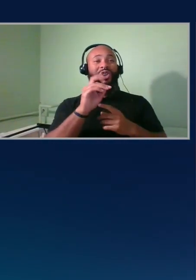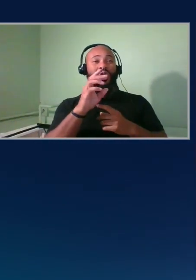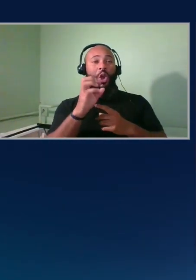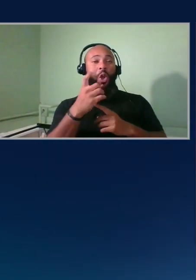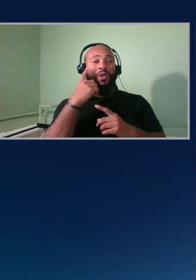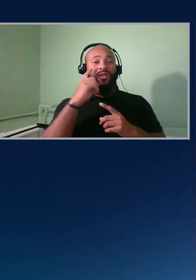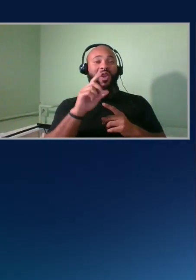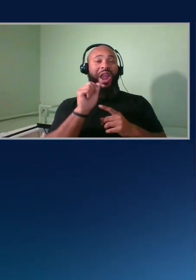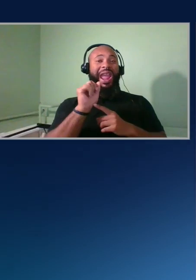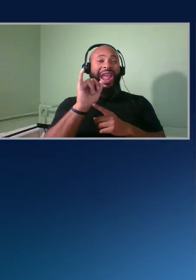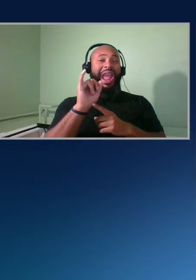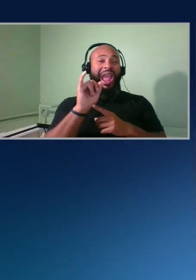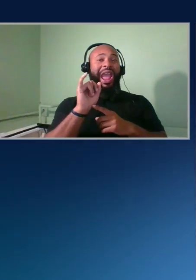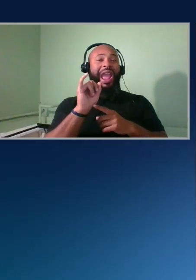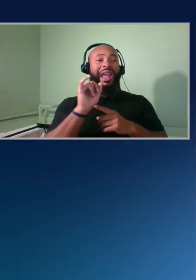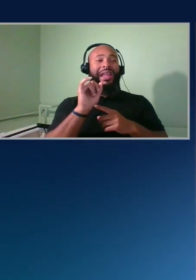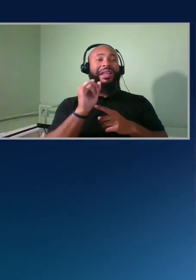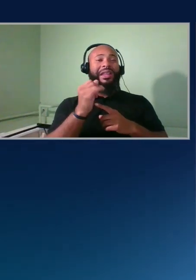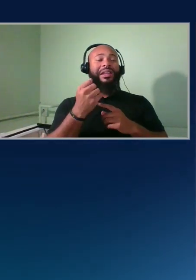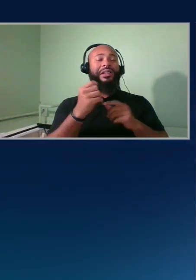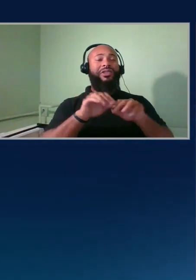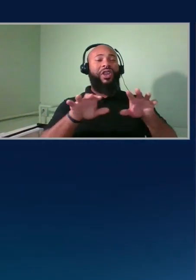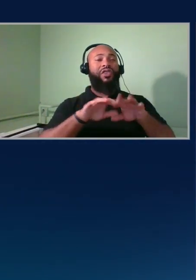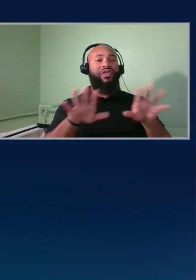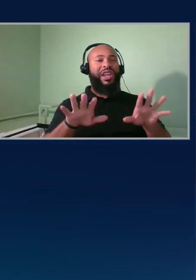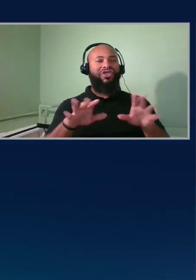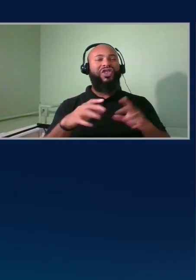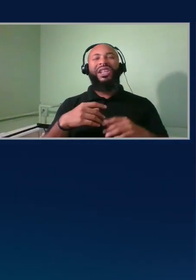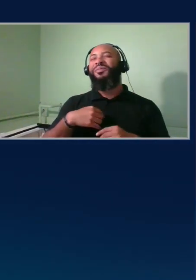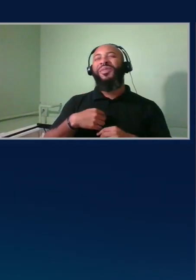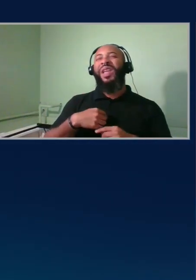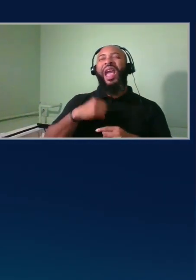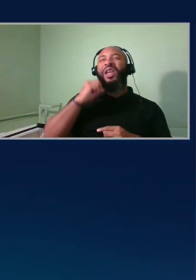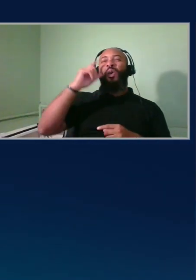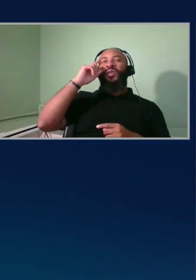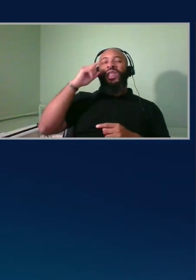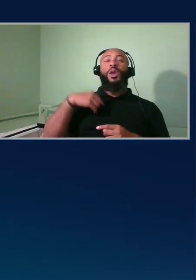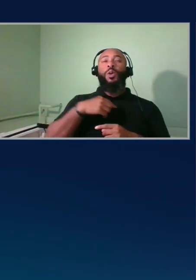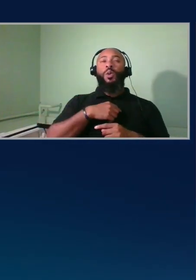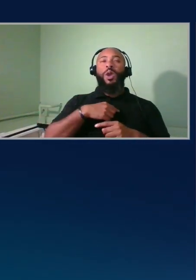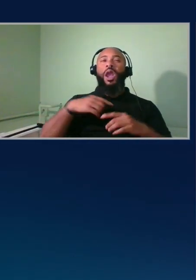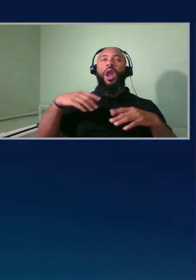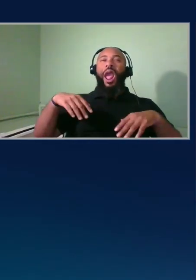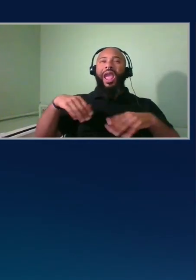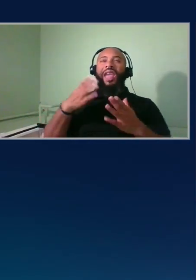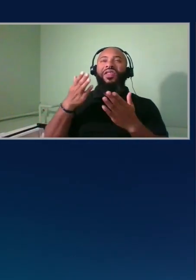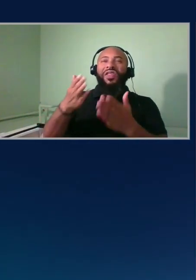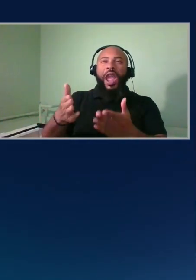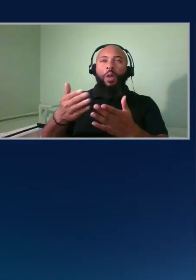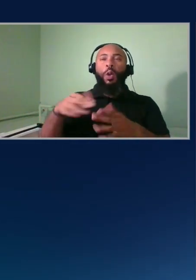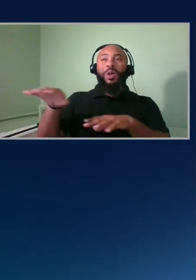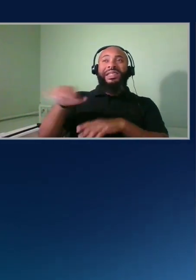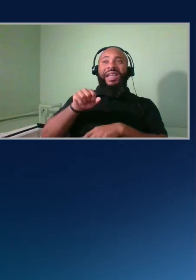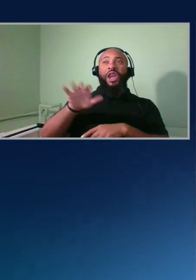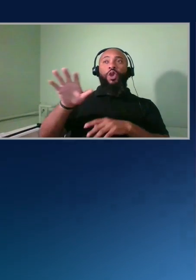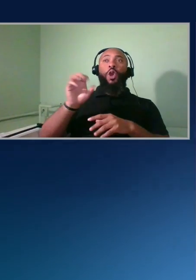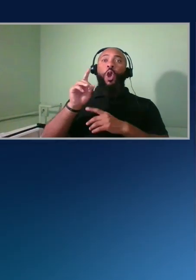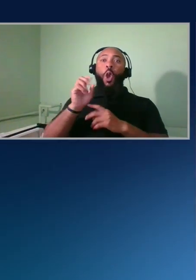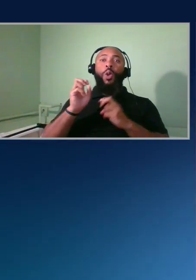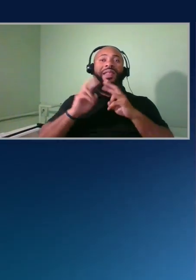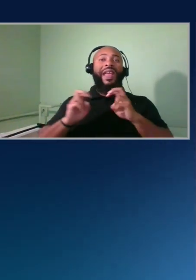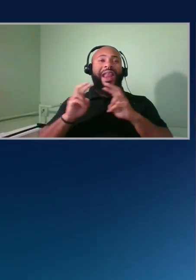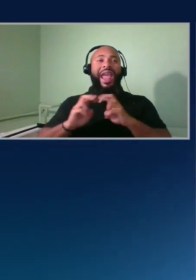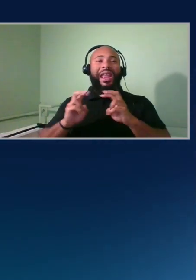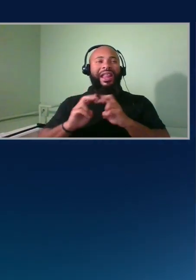now we are not going that route yet where we take your code in and then analyze the code. Okay. there are considerations with